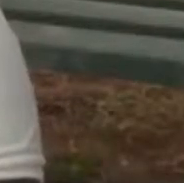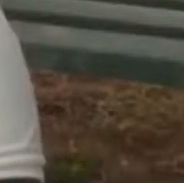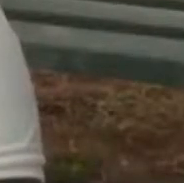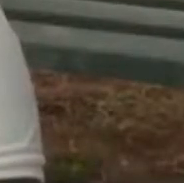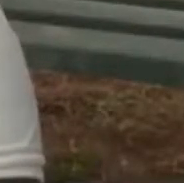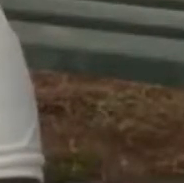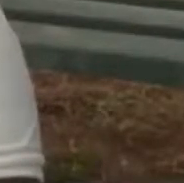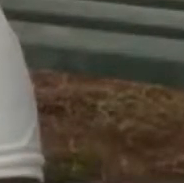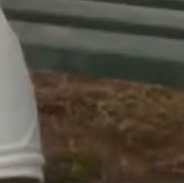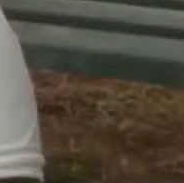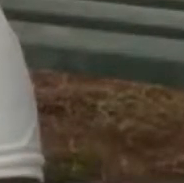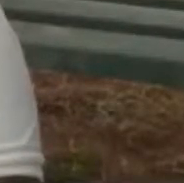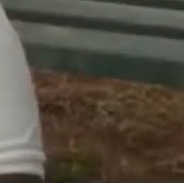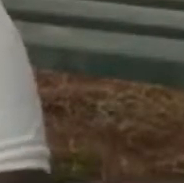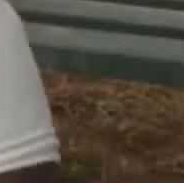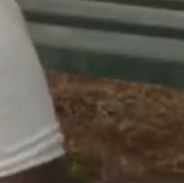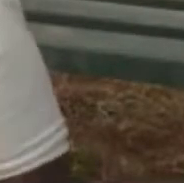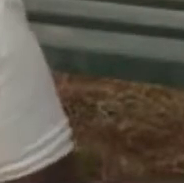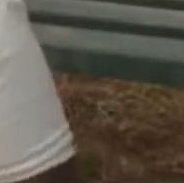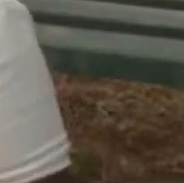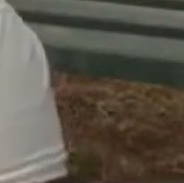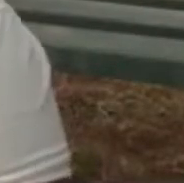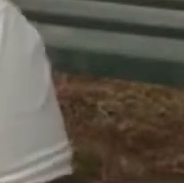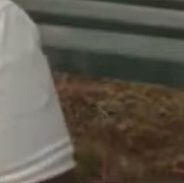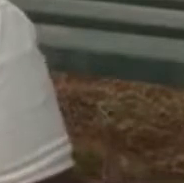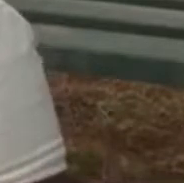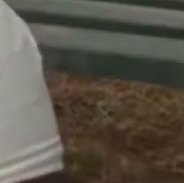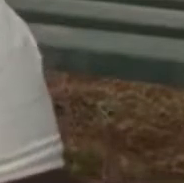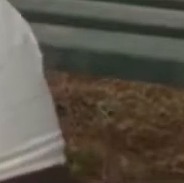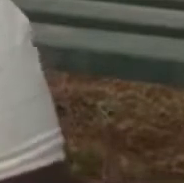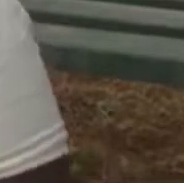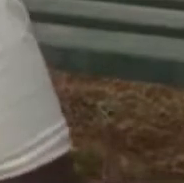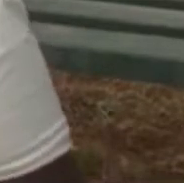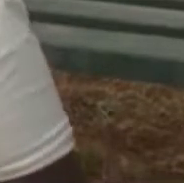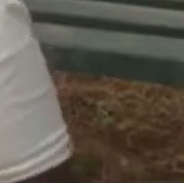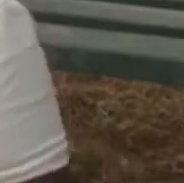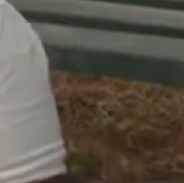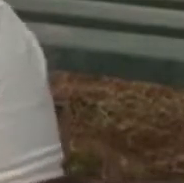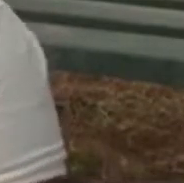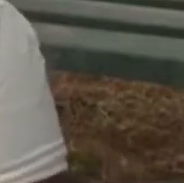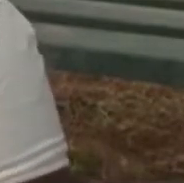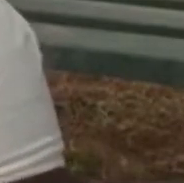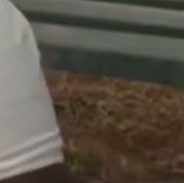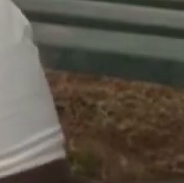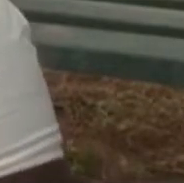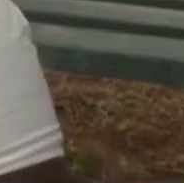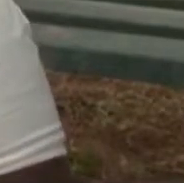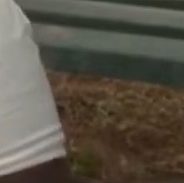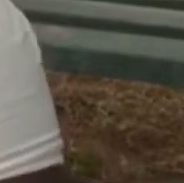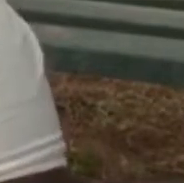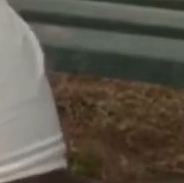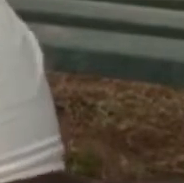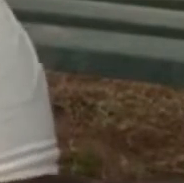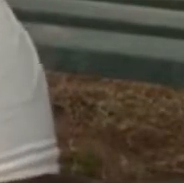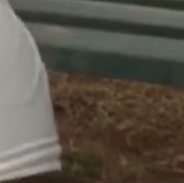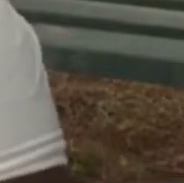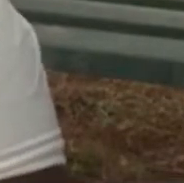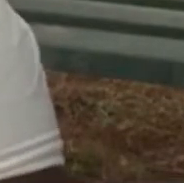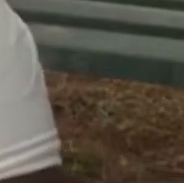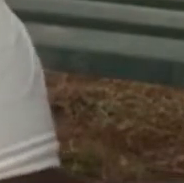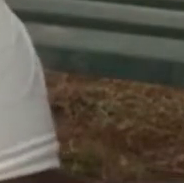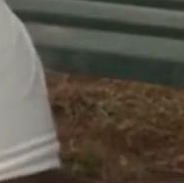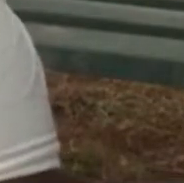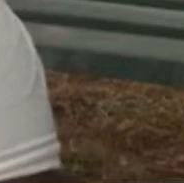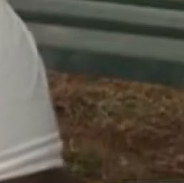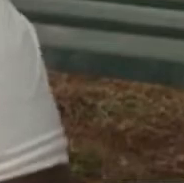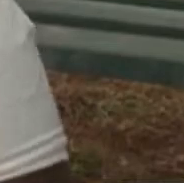you. The way you are supporting all the schools, bringing all special schools together to have